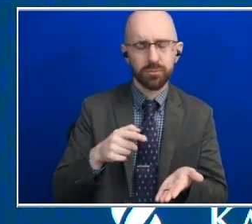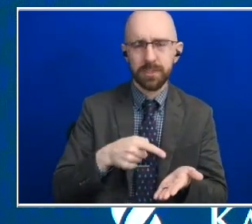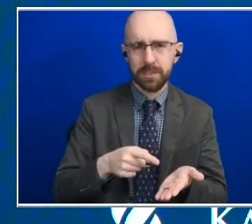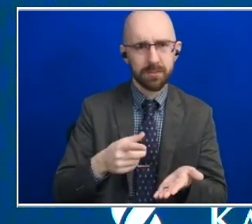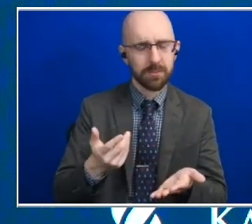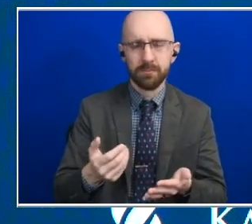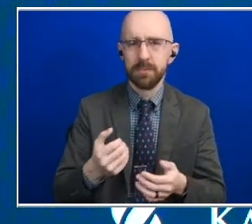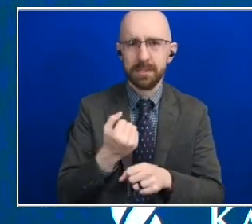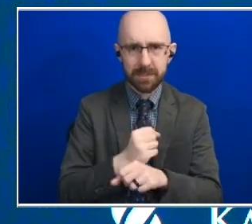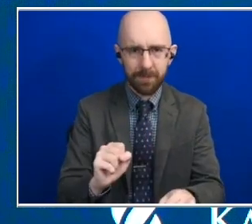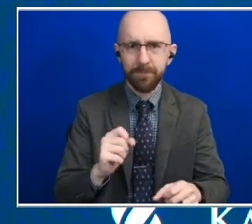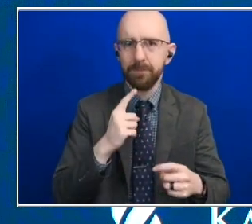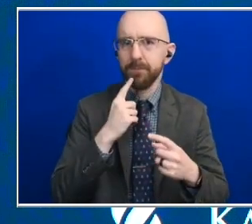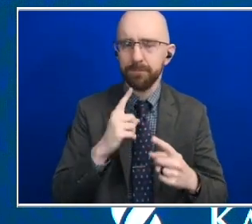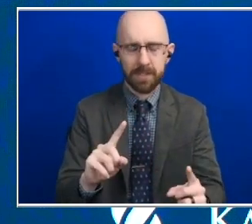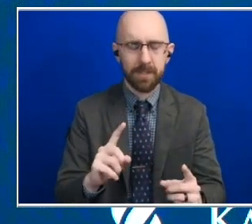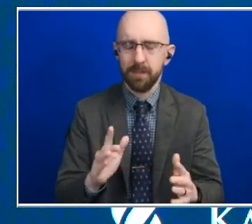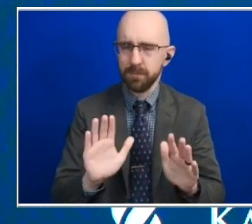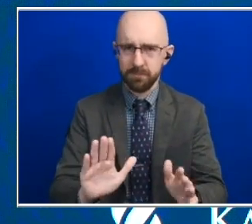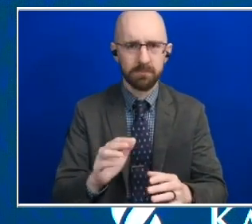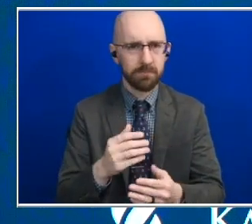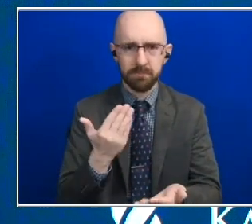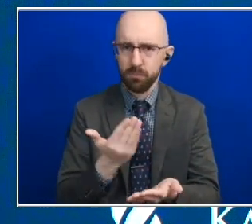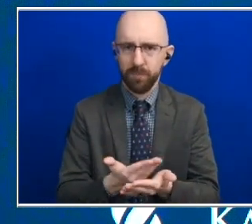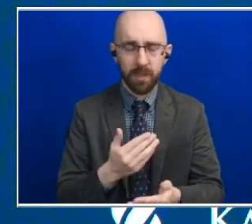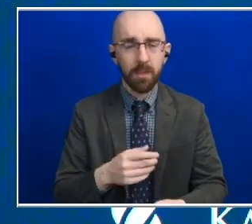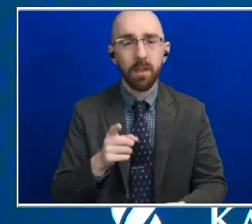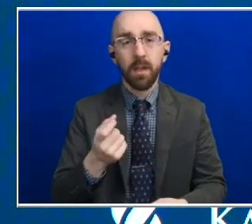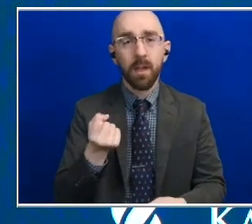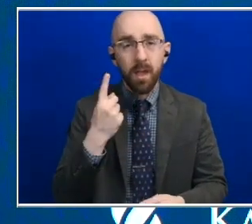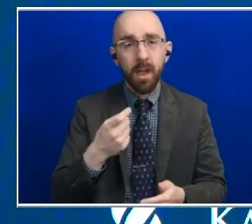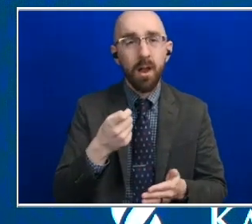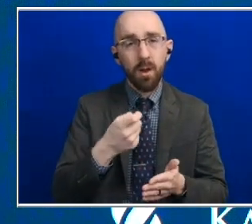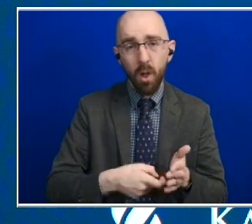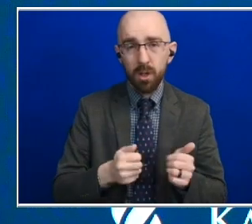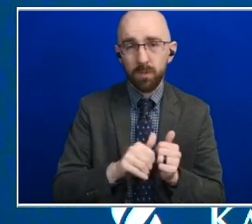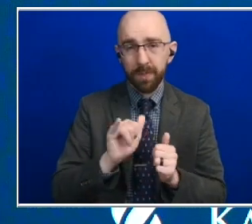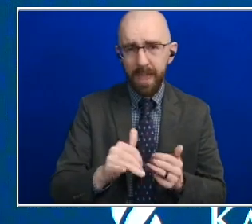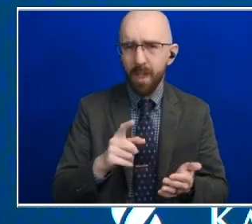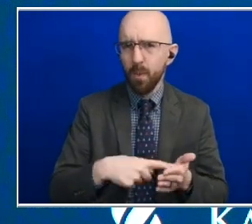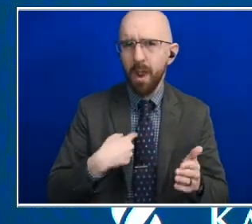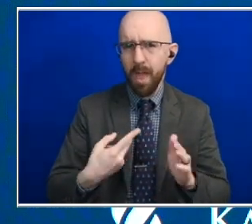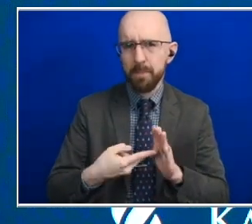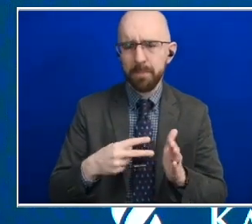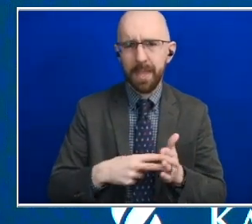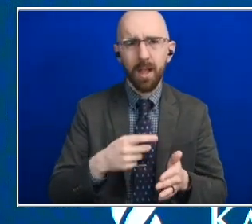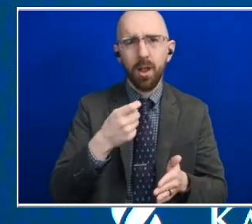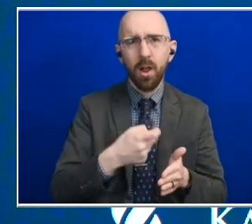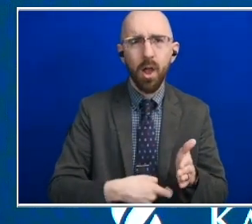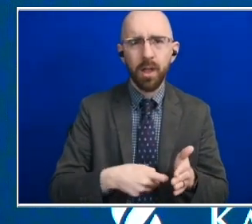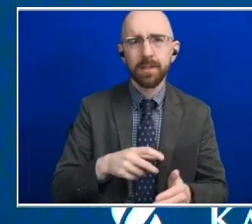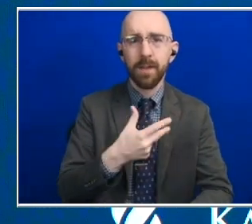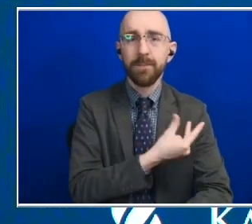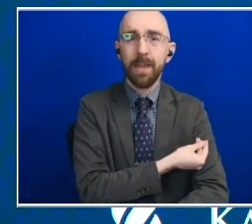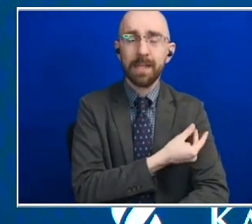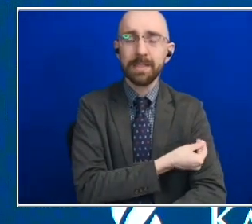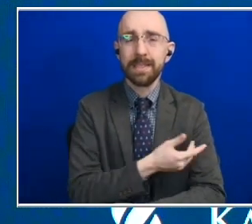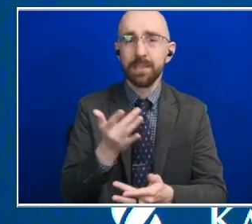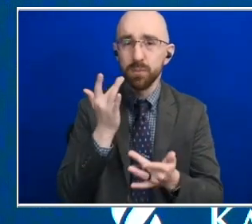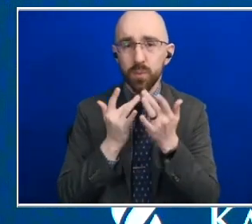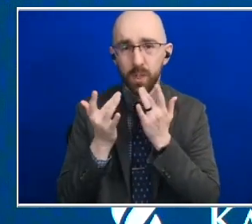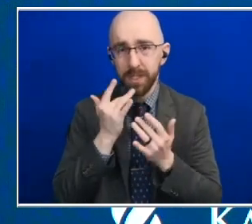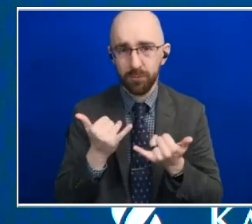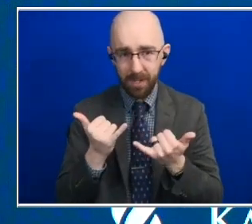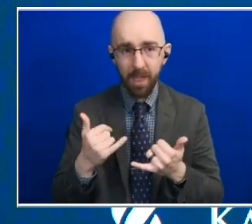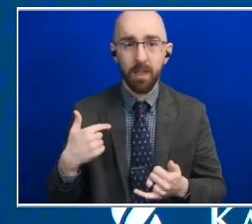effective. We should understand though that there is a cost to that, and what I mean by that is a cost about vaccine shortage. Currently we are doing okay here.